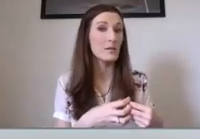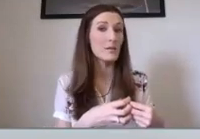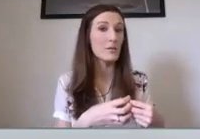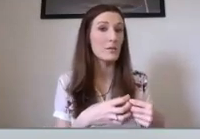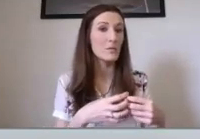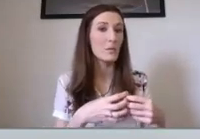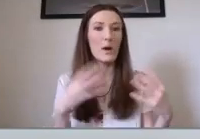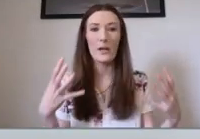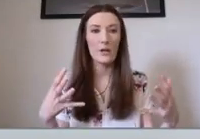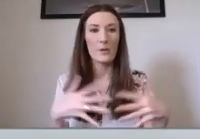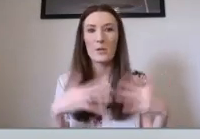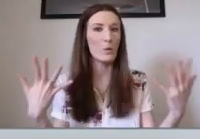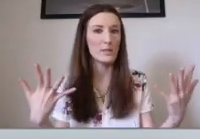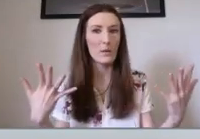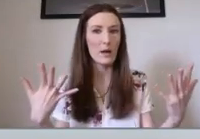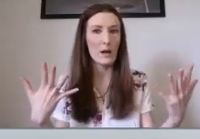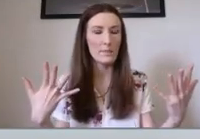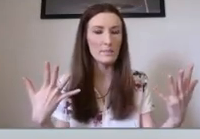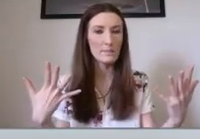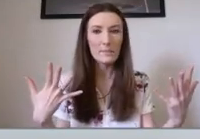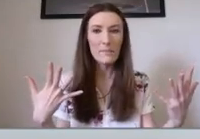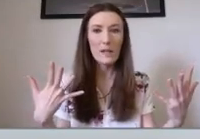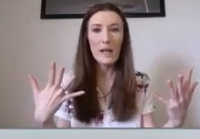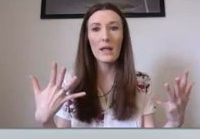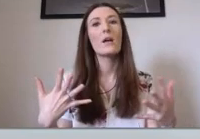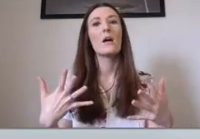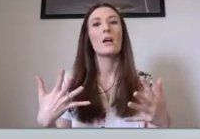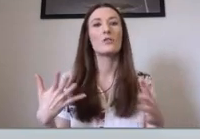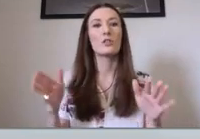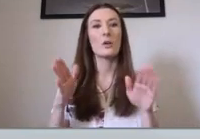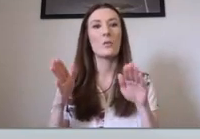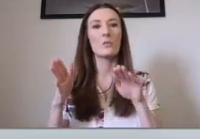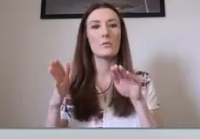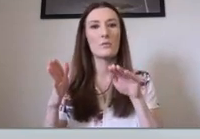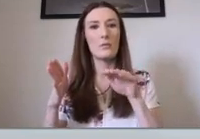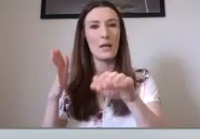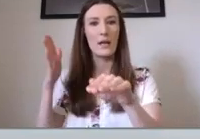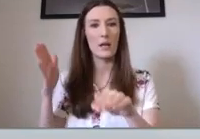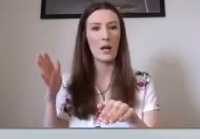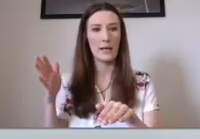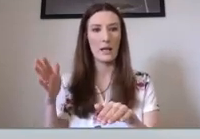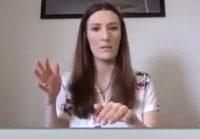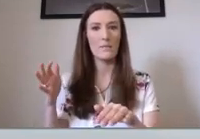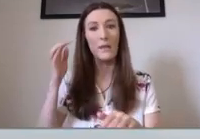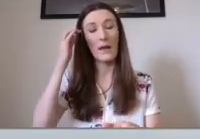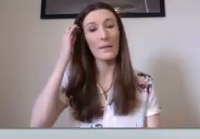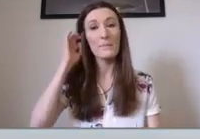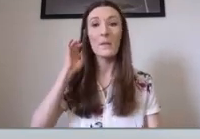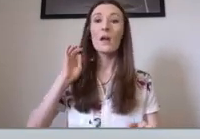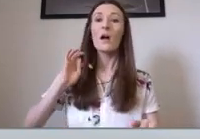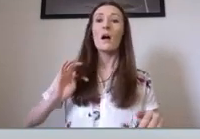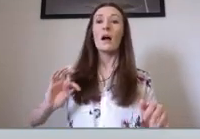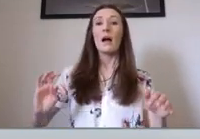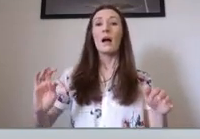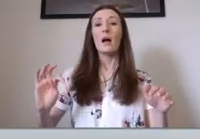explain why you're interrupting, what's going on. Okay, you just don't cut in. Okay,